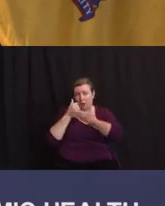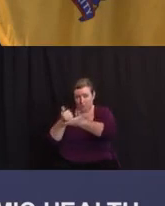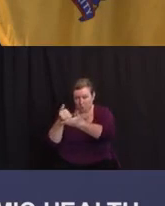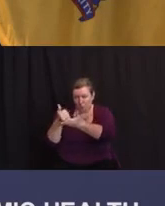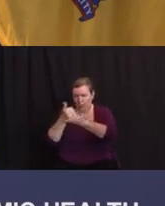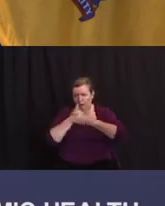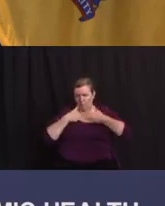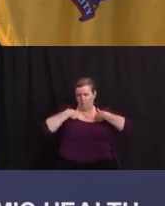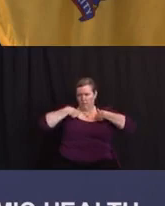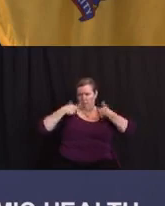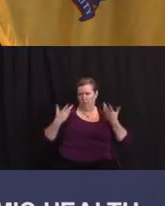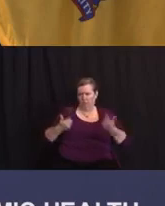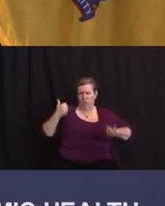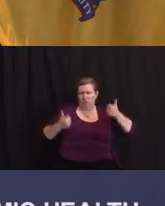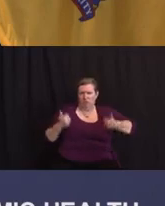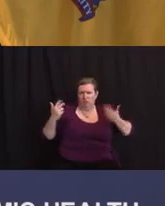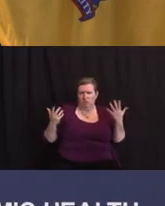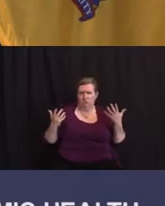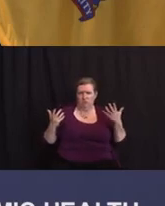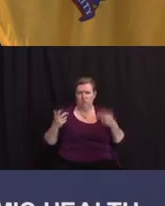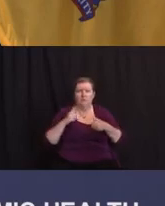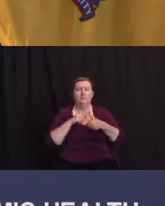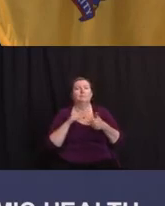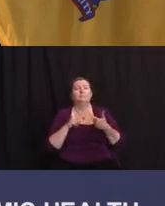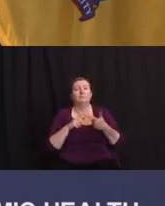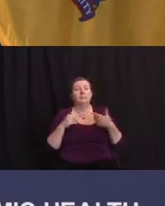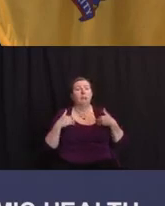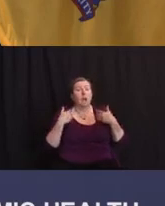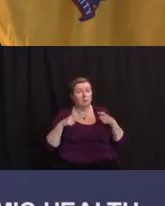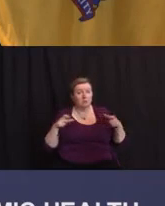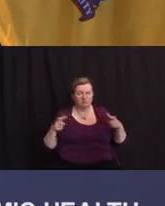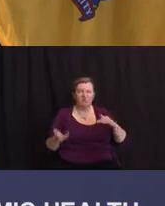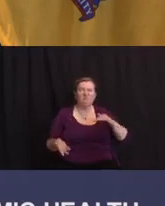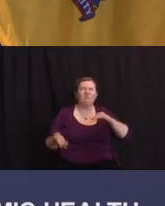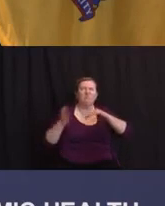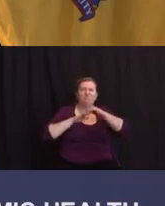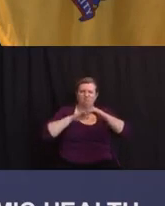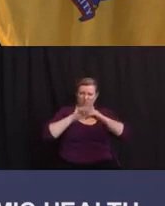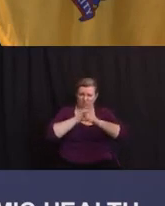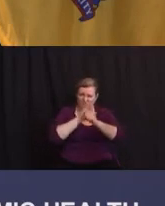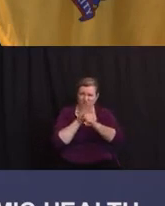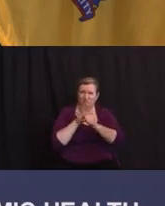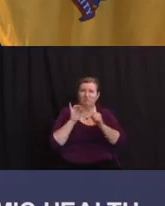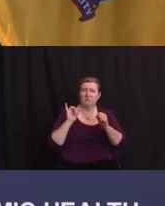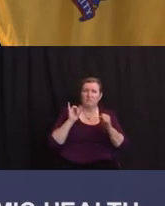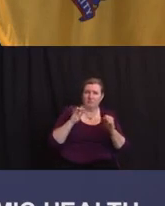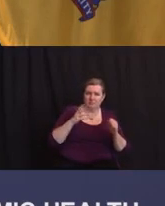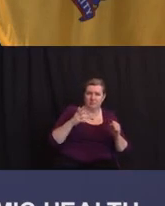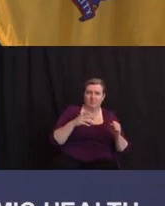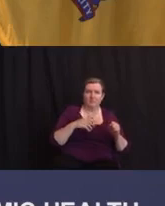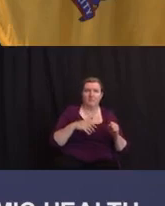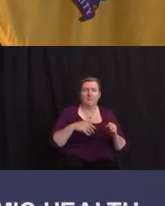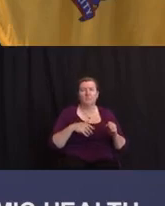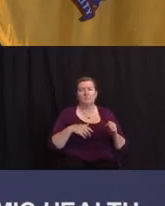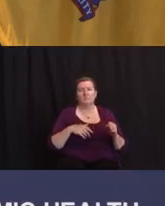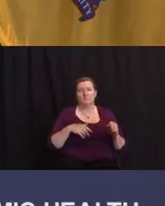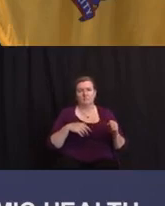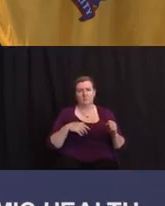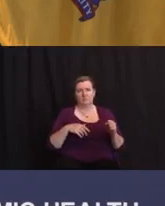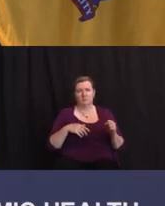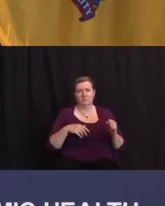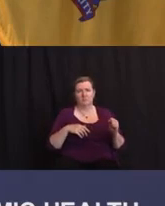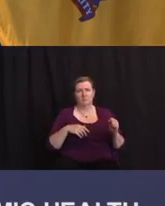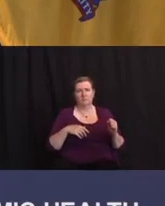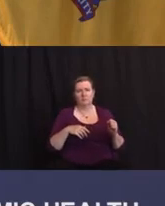cases increasing for young children, as Commissioner, you were describing in the statistics you presented today, the